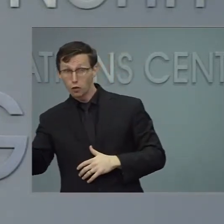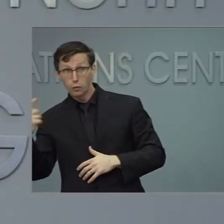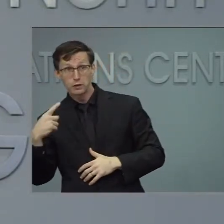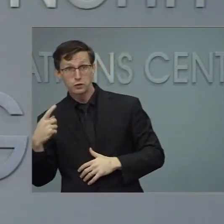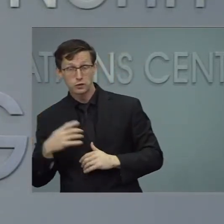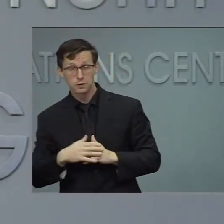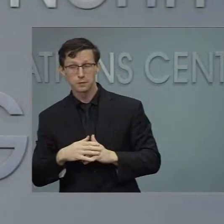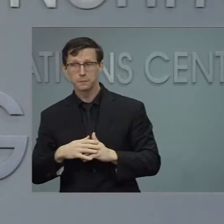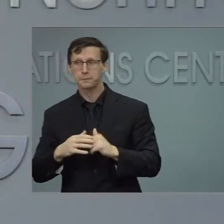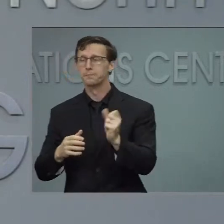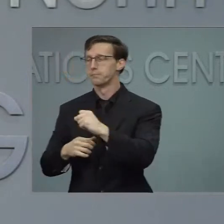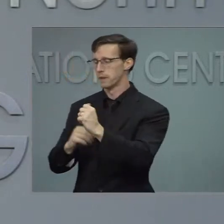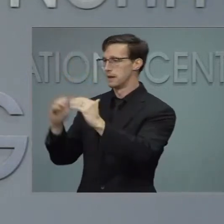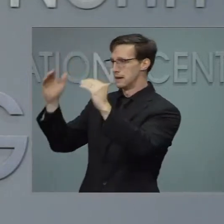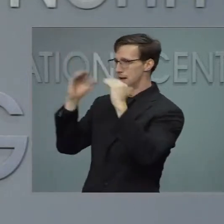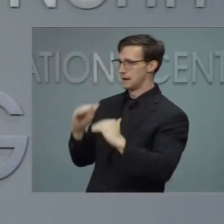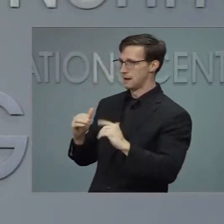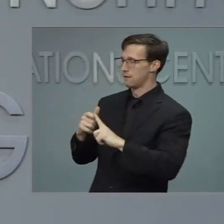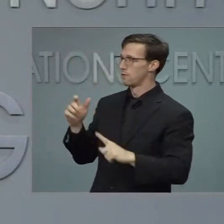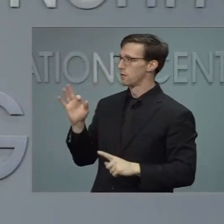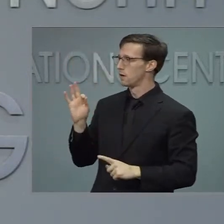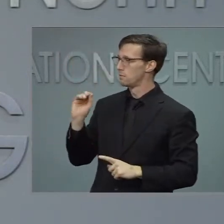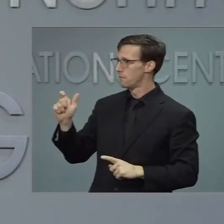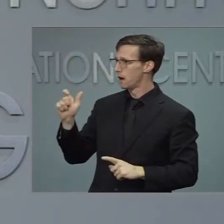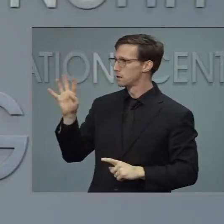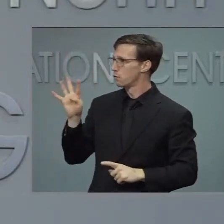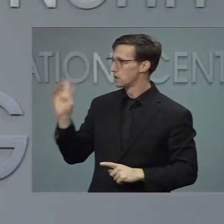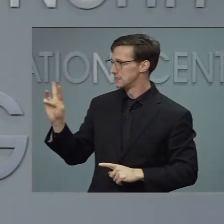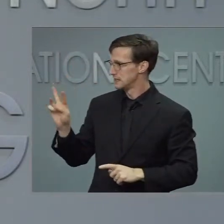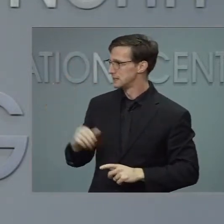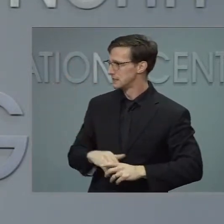Our next question is from Derek Dellinger with Fox 46.